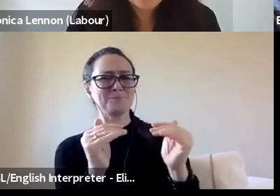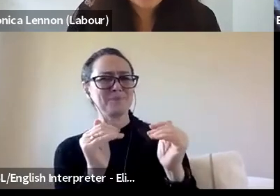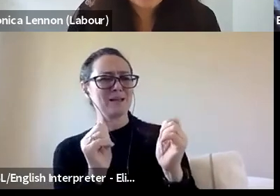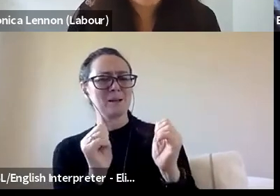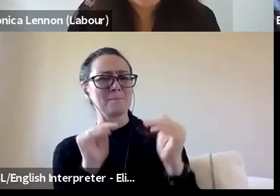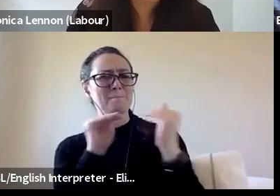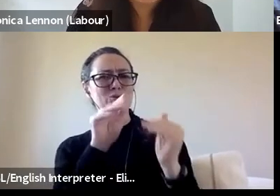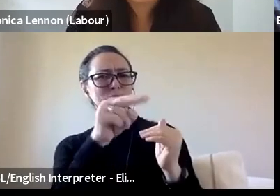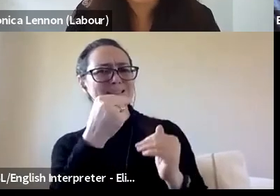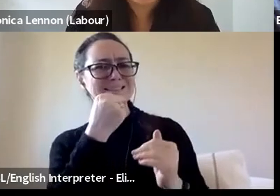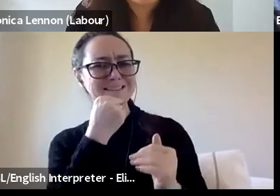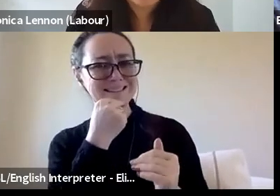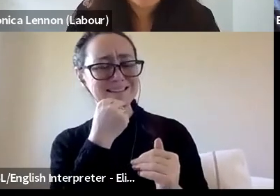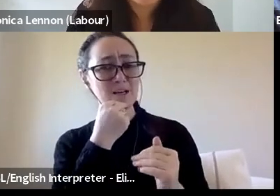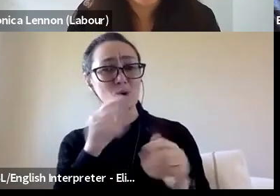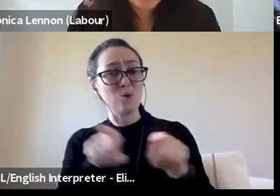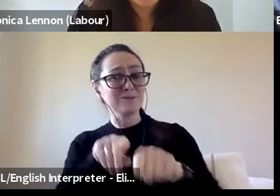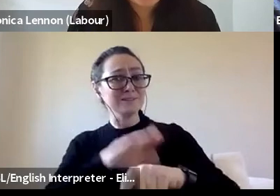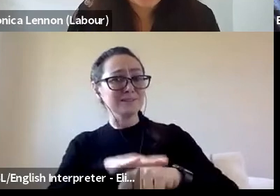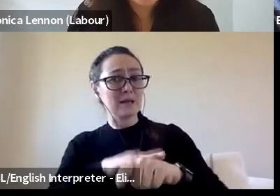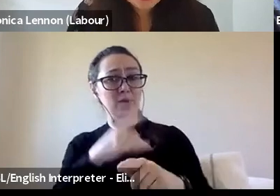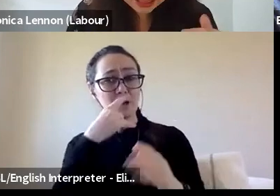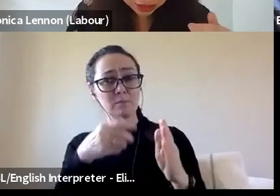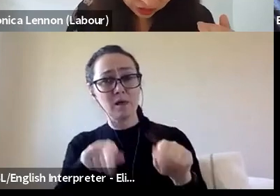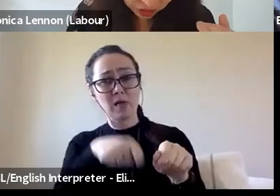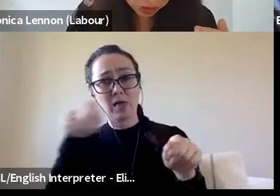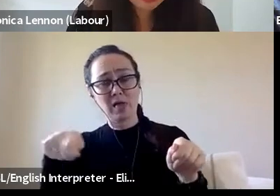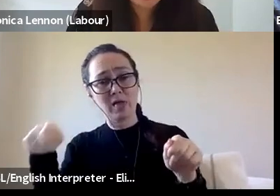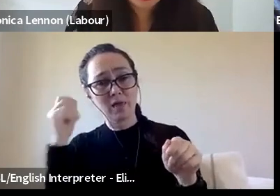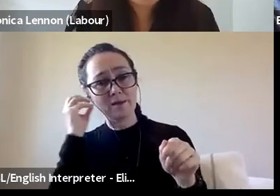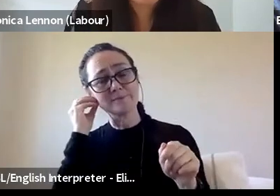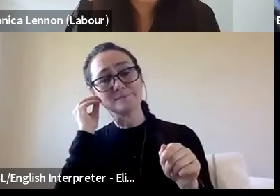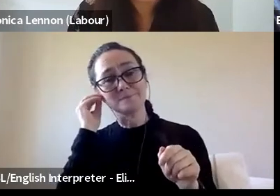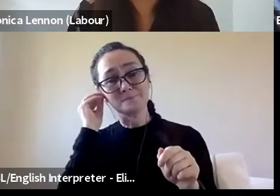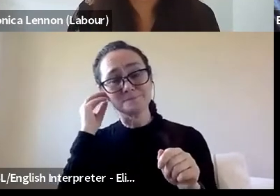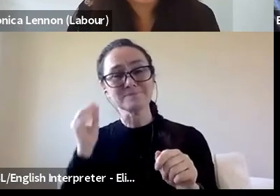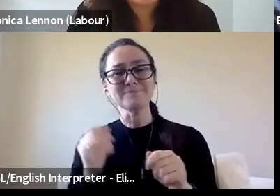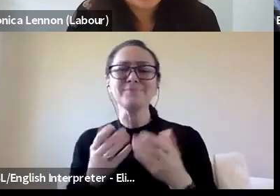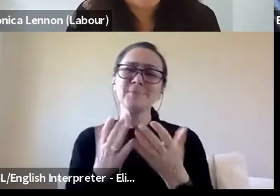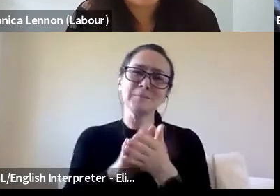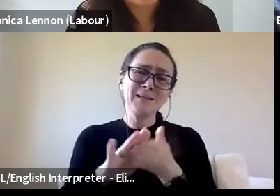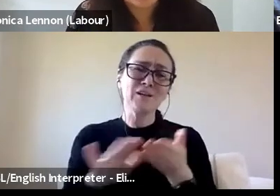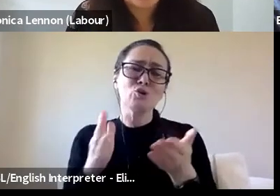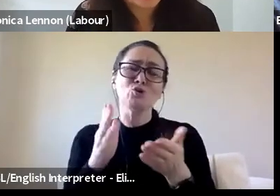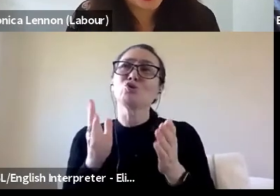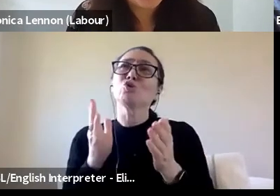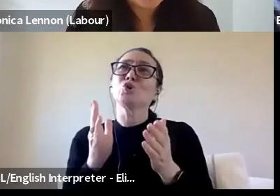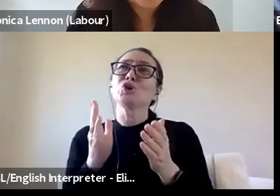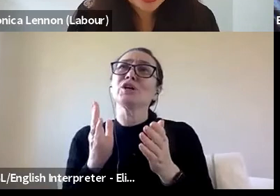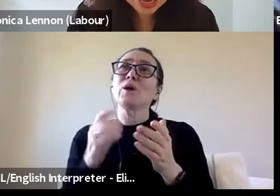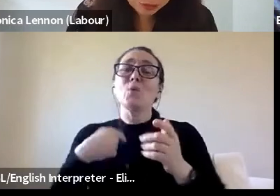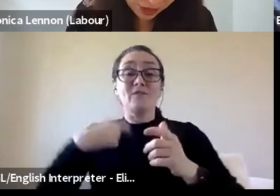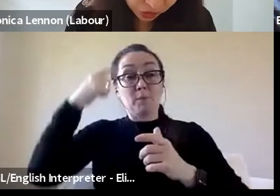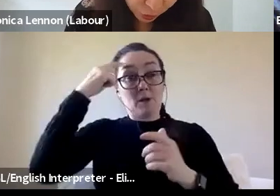saver. And we don't have enough GPs. So again, there's a place for